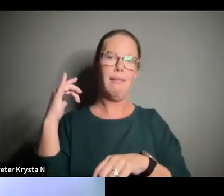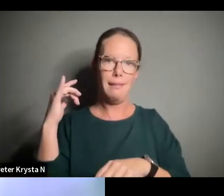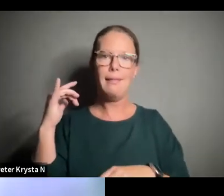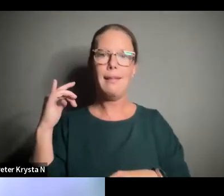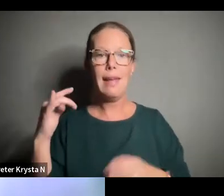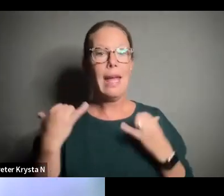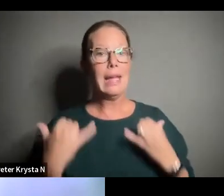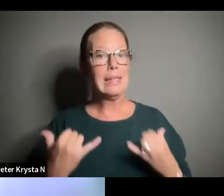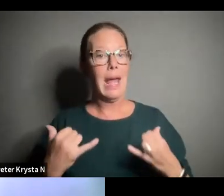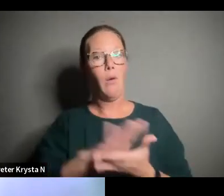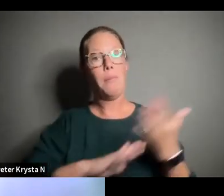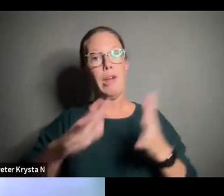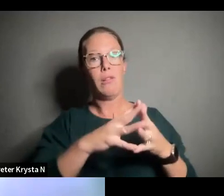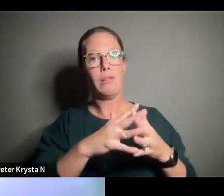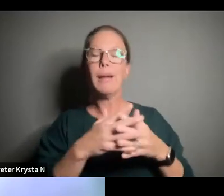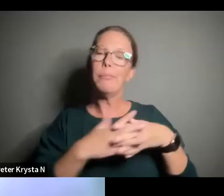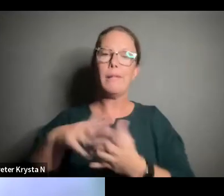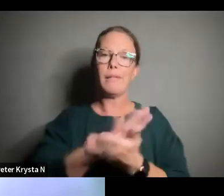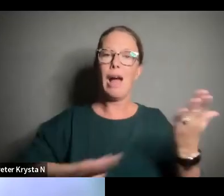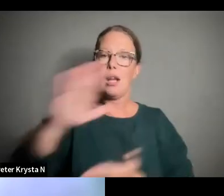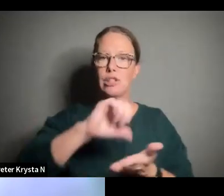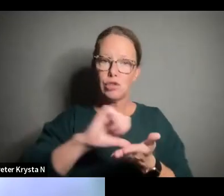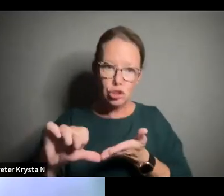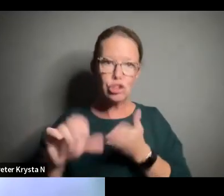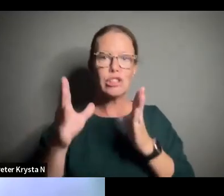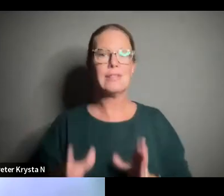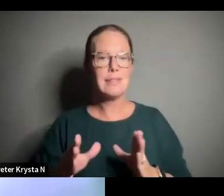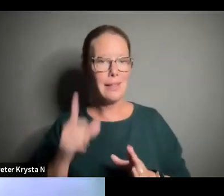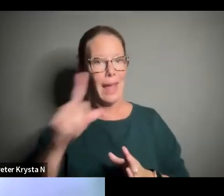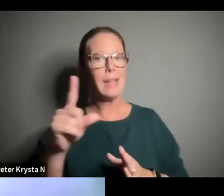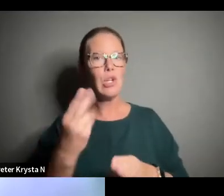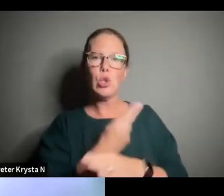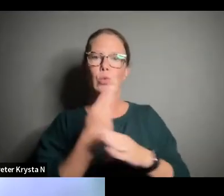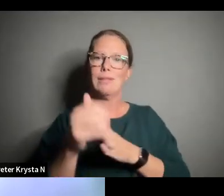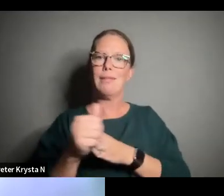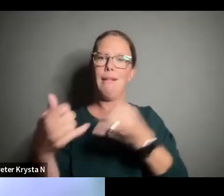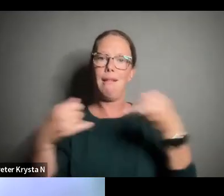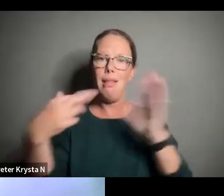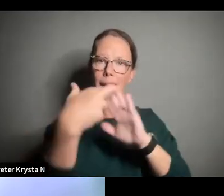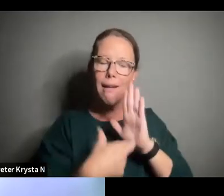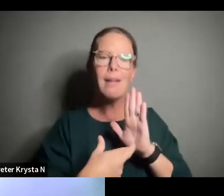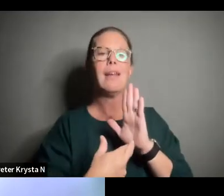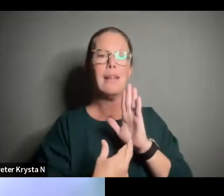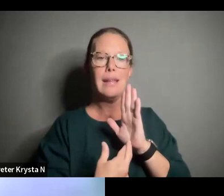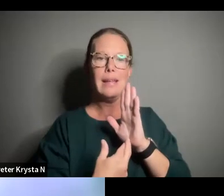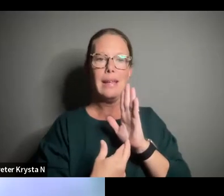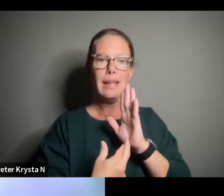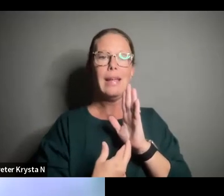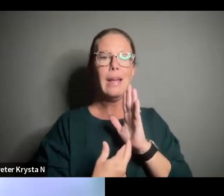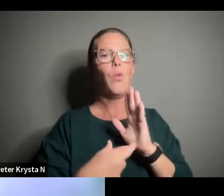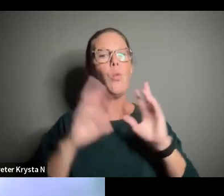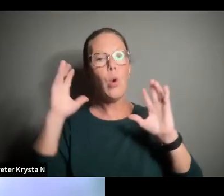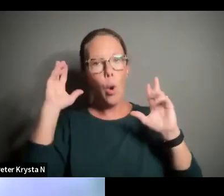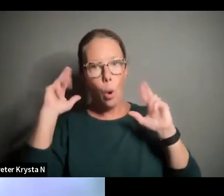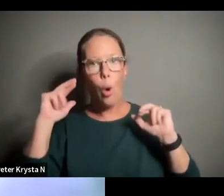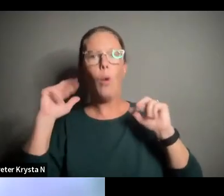now that the American College of Surgeons, that controls is a guideline, any patient out there that hopefully nobody will listening will have a spinal